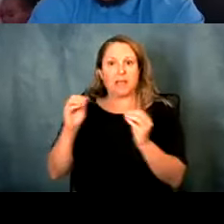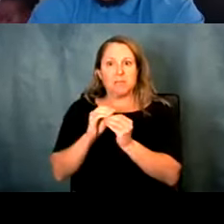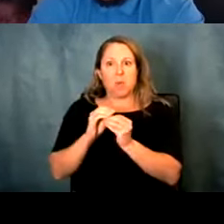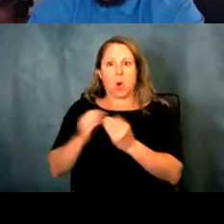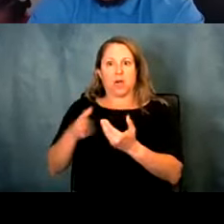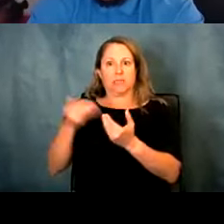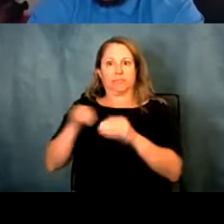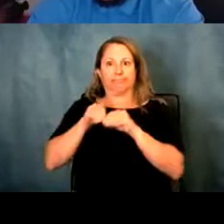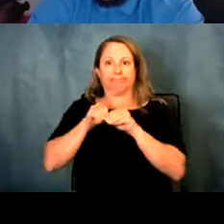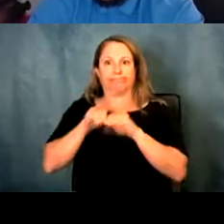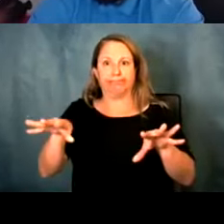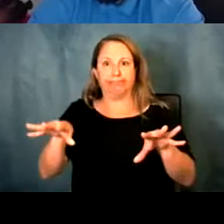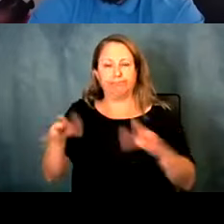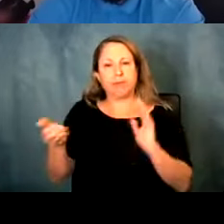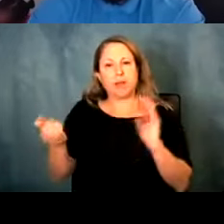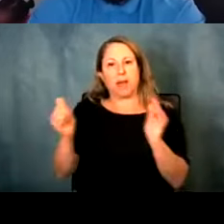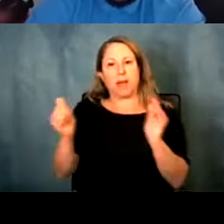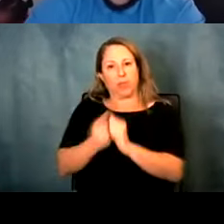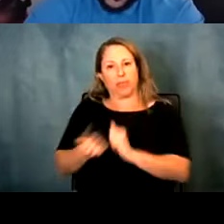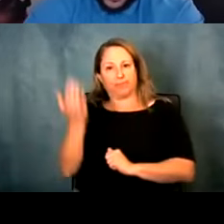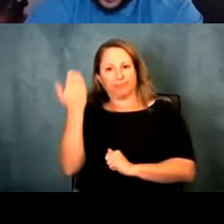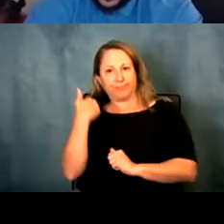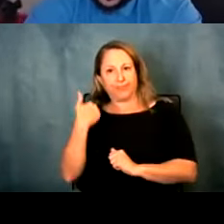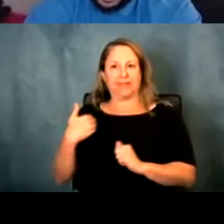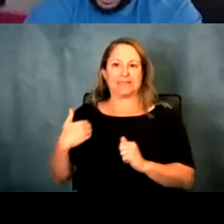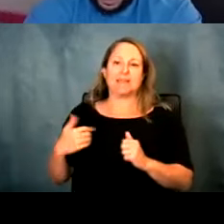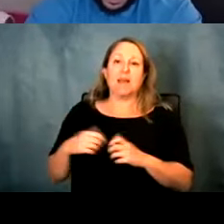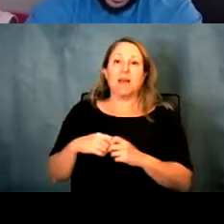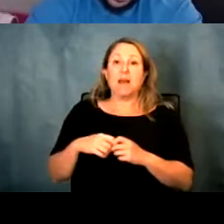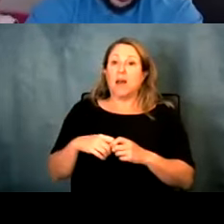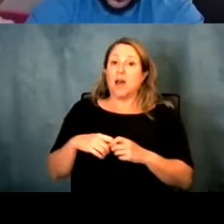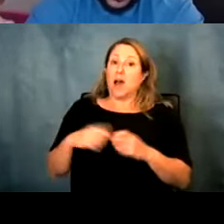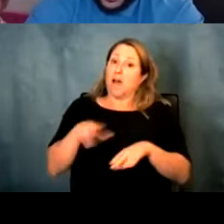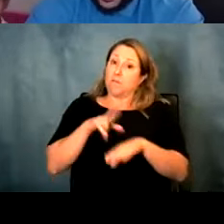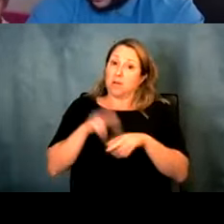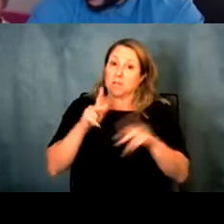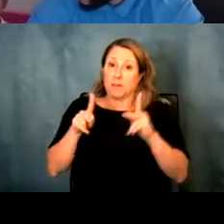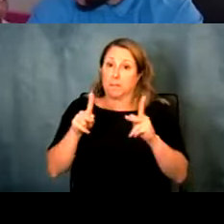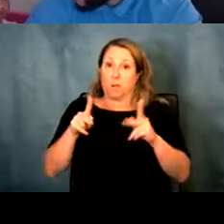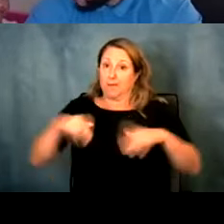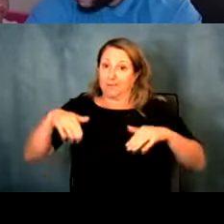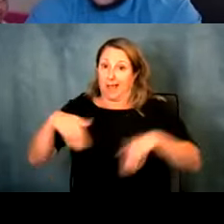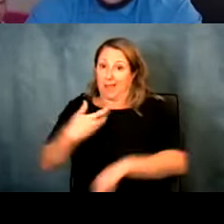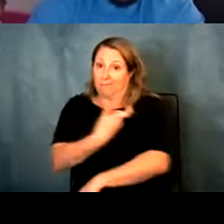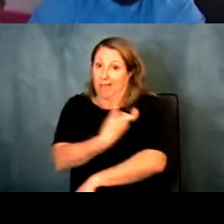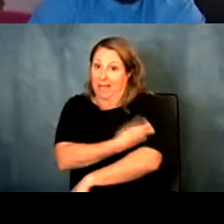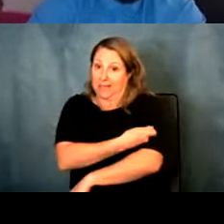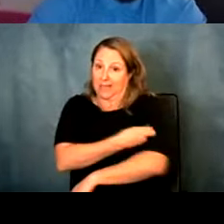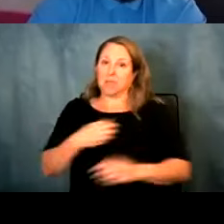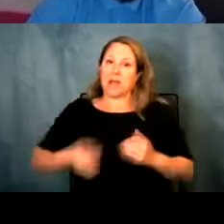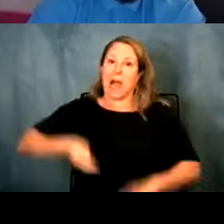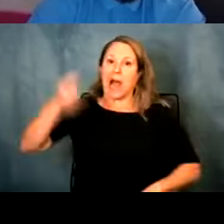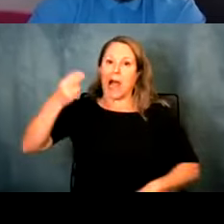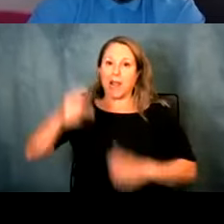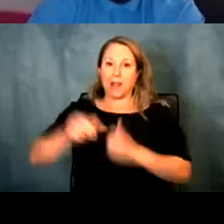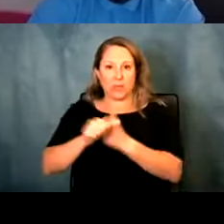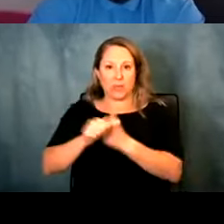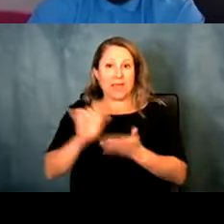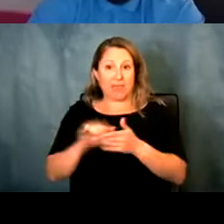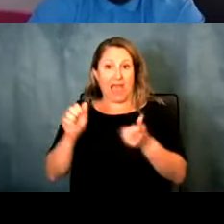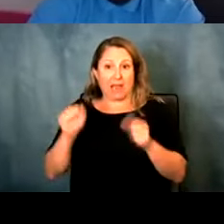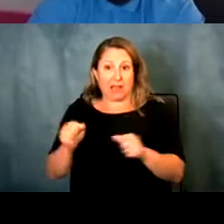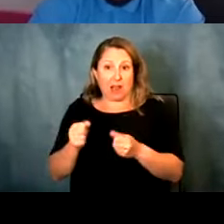strains. Of course, unvaccinated people remain at high risk. This is what could lead to hyperlocal outbreaks. So if